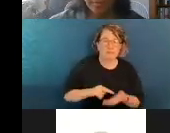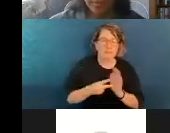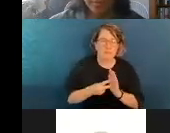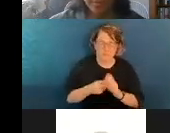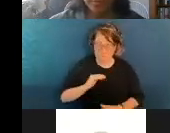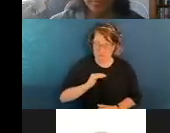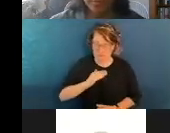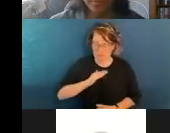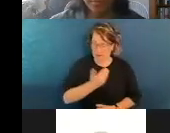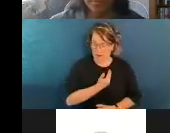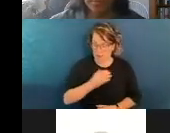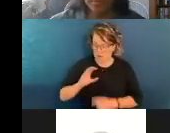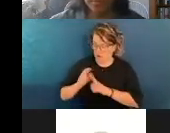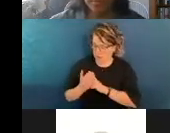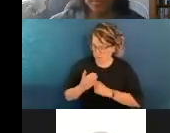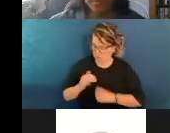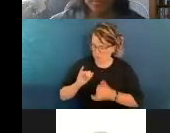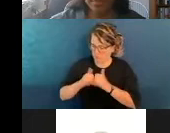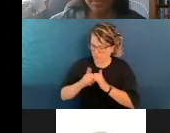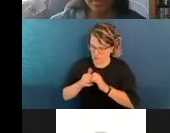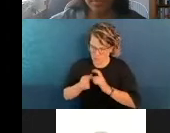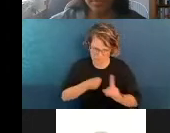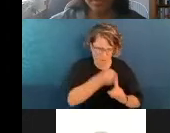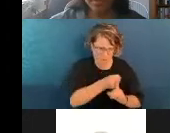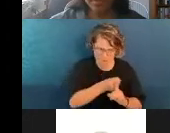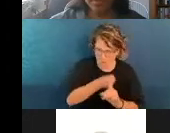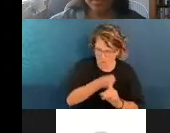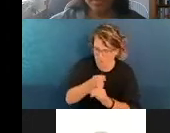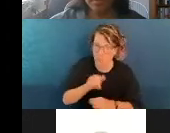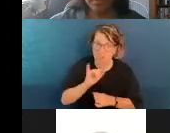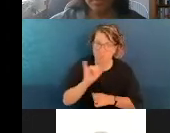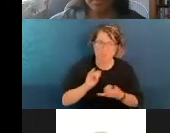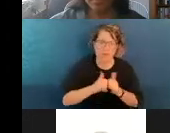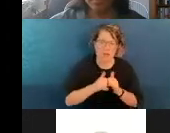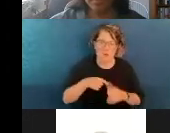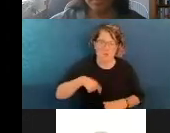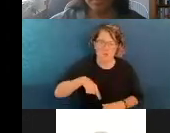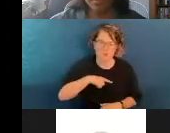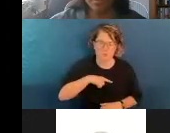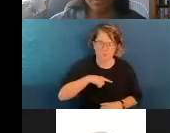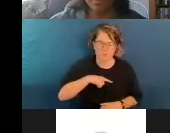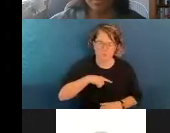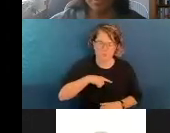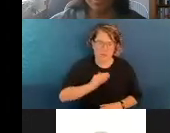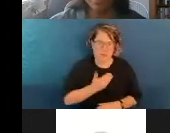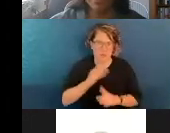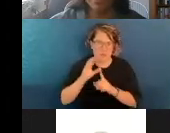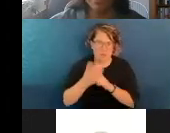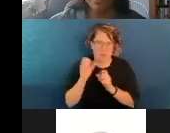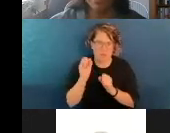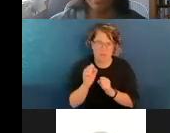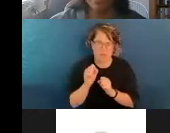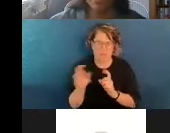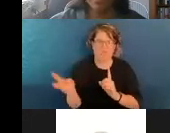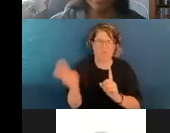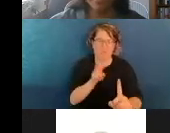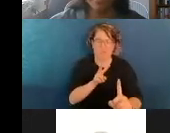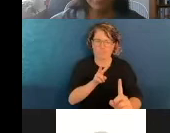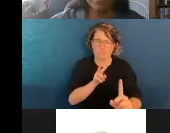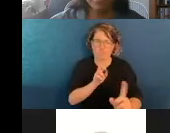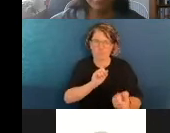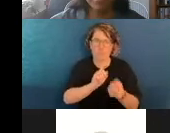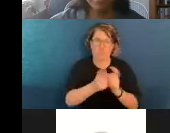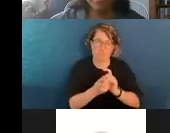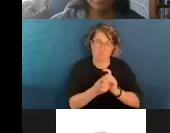culture and acknowledge that we have biases. This can be an eye-opening experience, and it may take courage